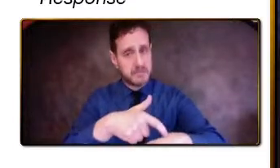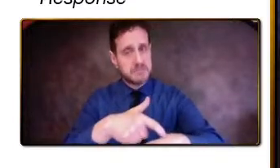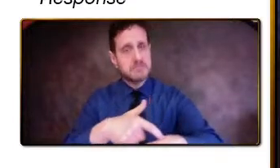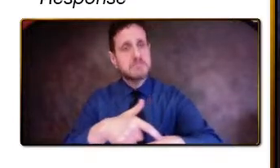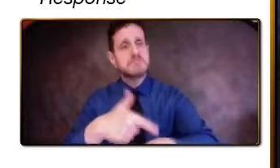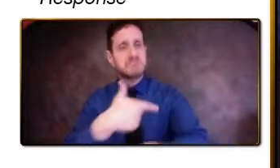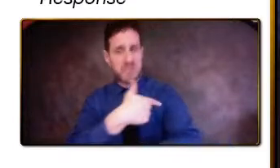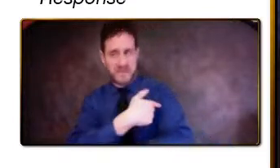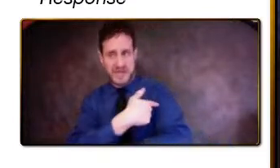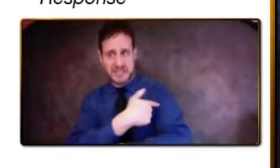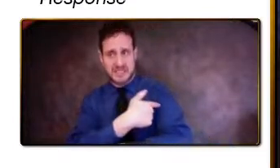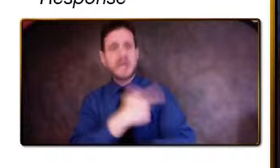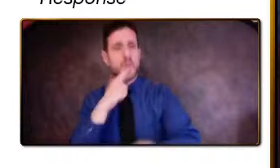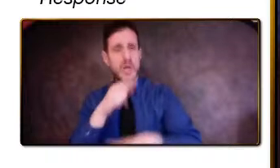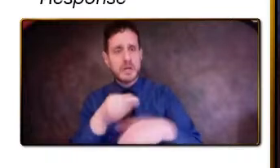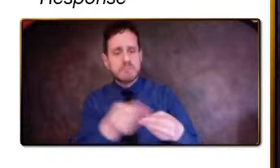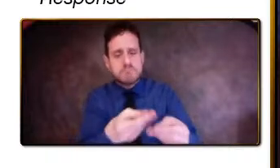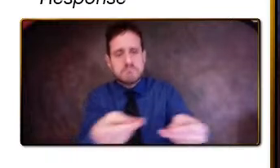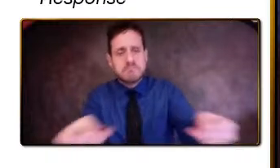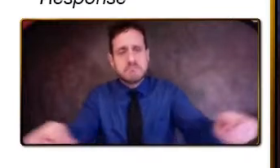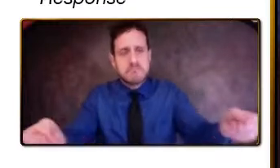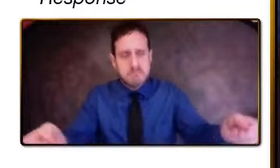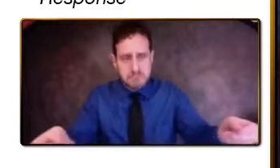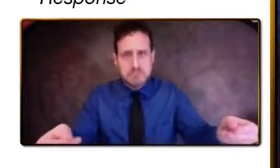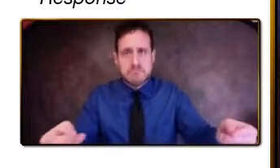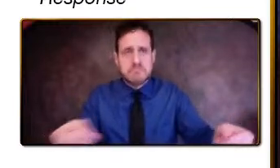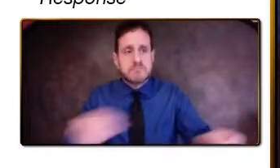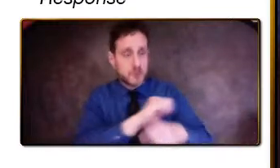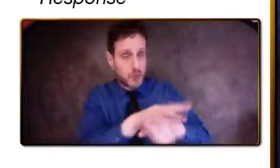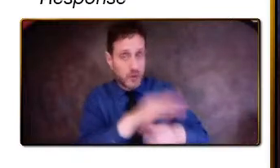is terrific. But right now, they're not.